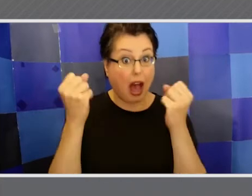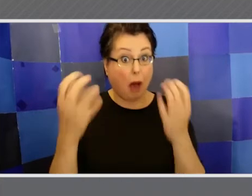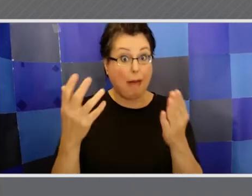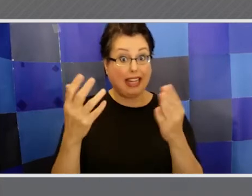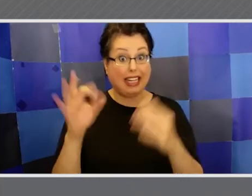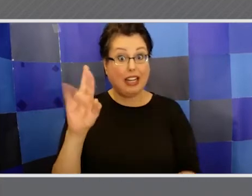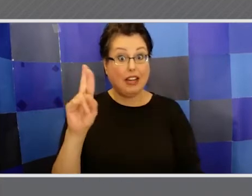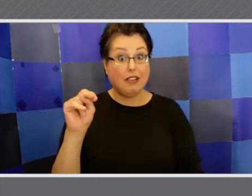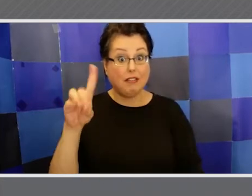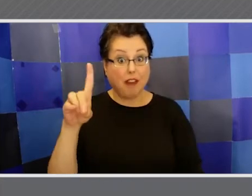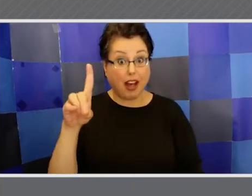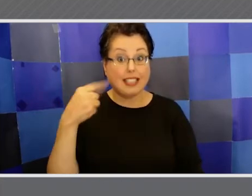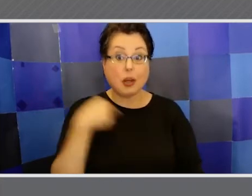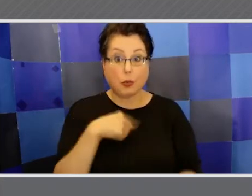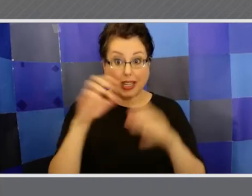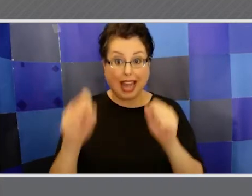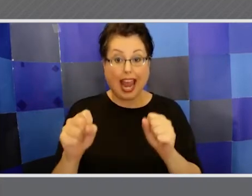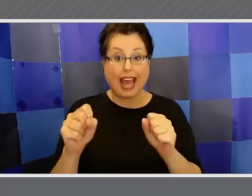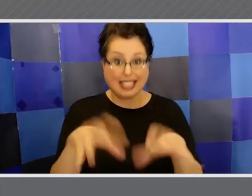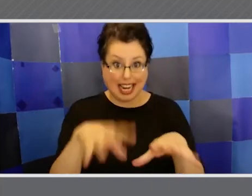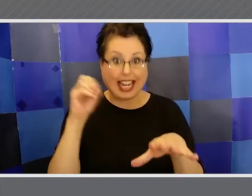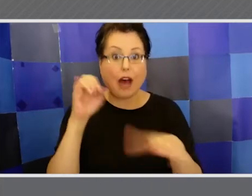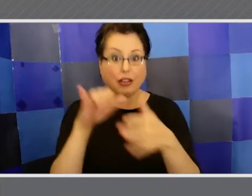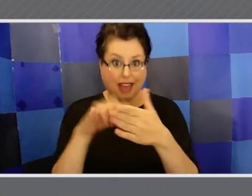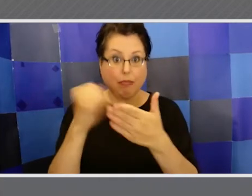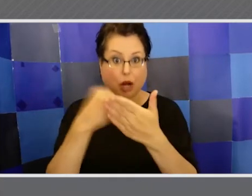out to work on capital projects.